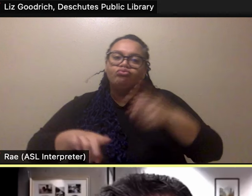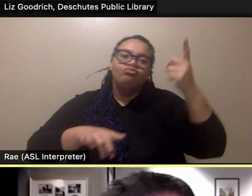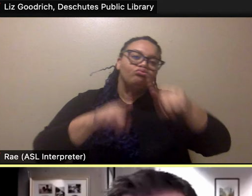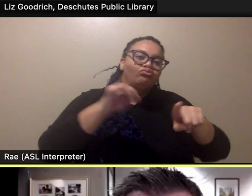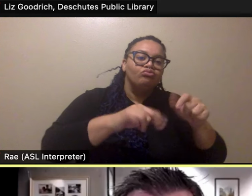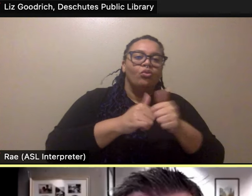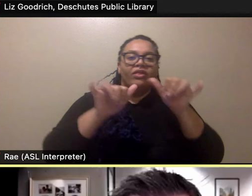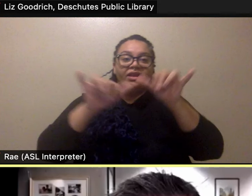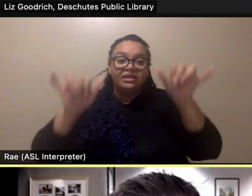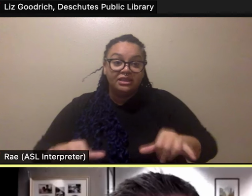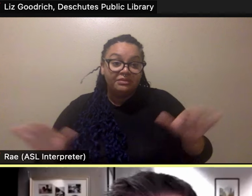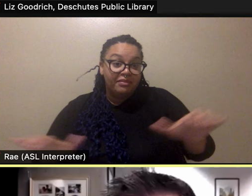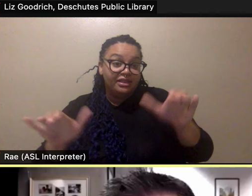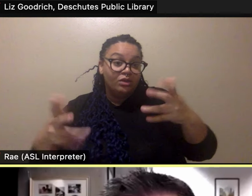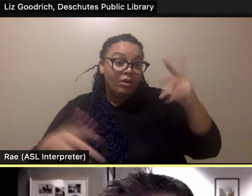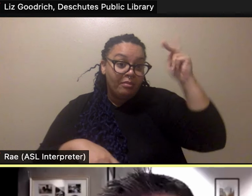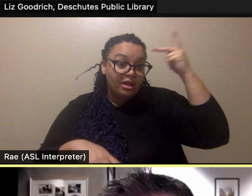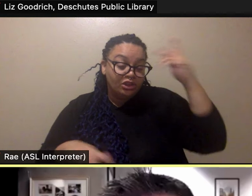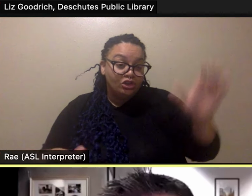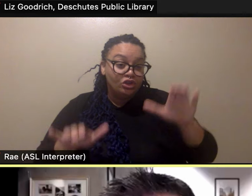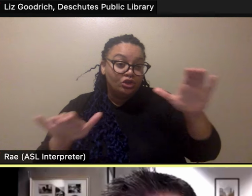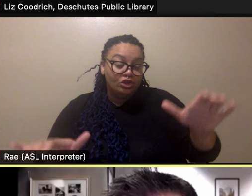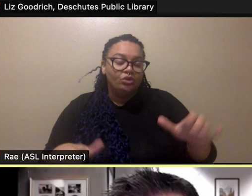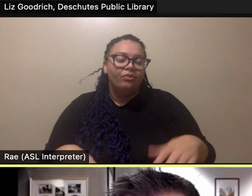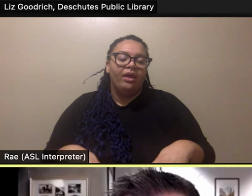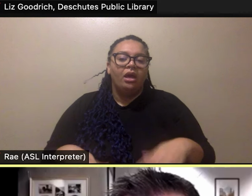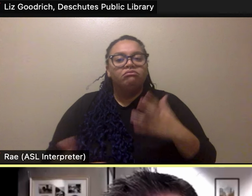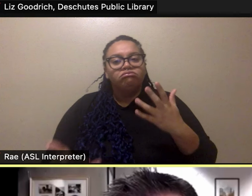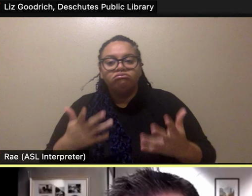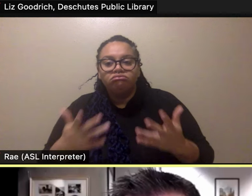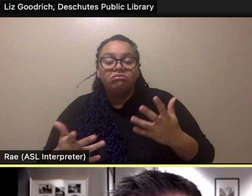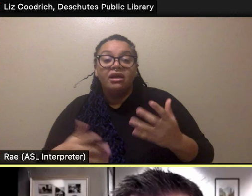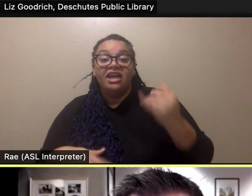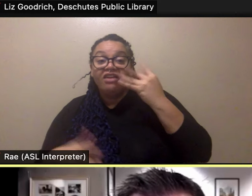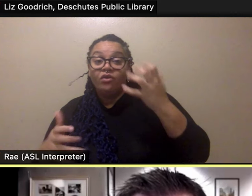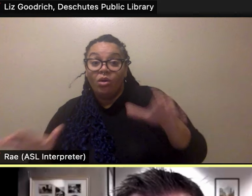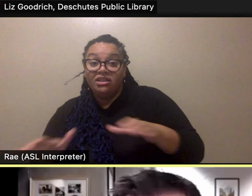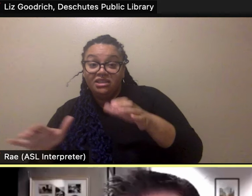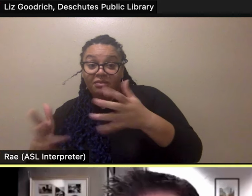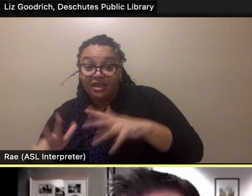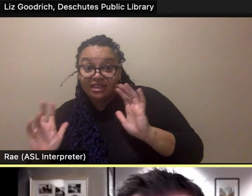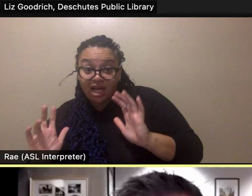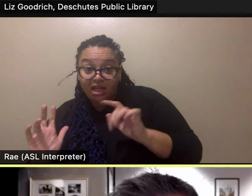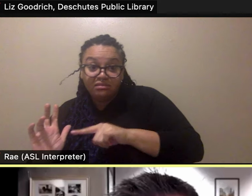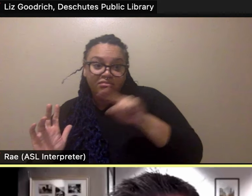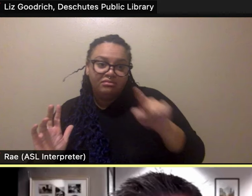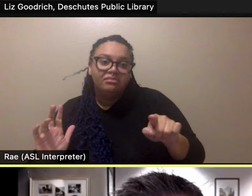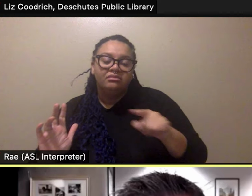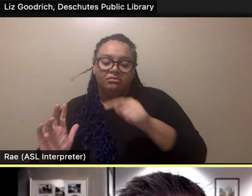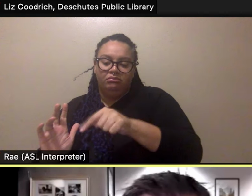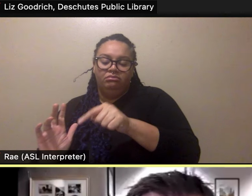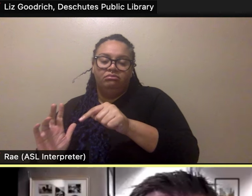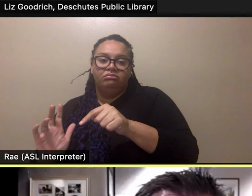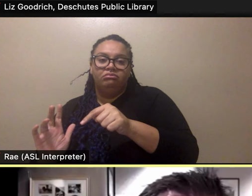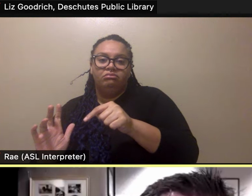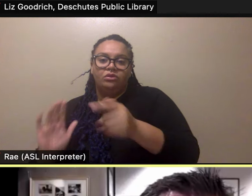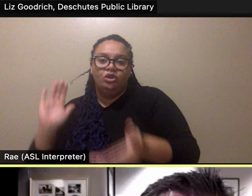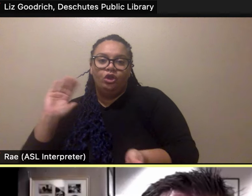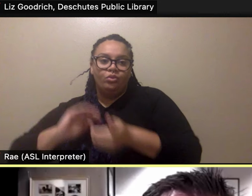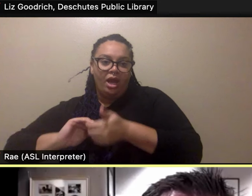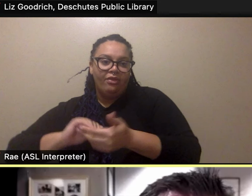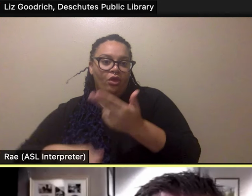they did what politicians do, and they compromised in order to get something done. And the something was to unite the 13 colonies in opposition to